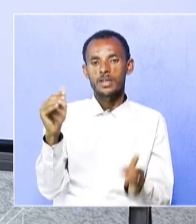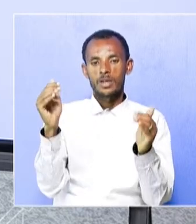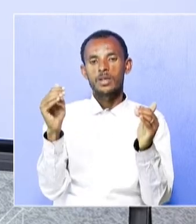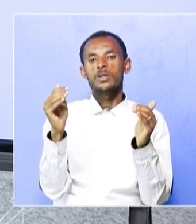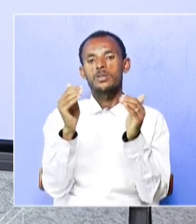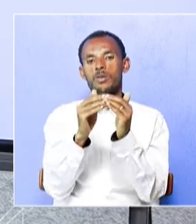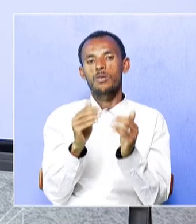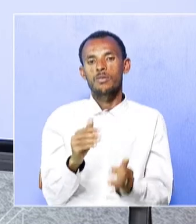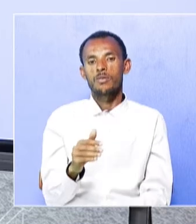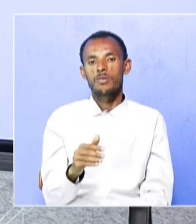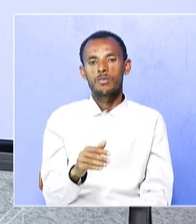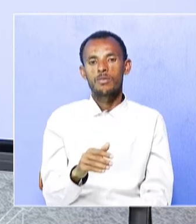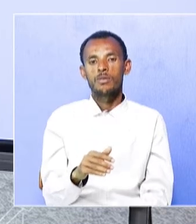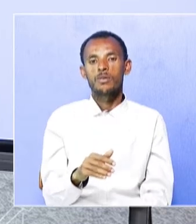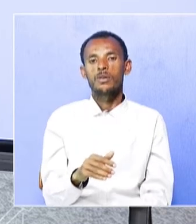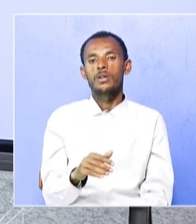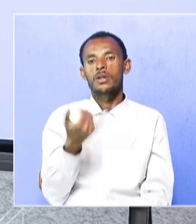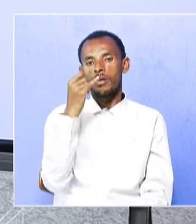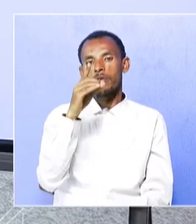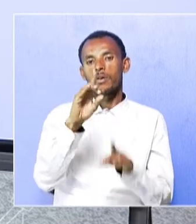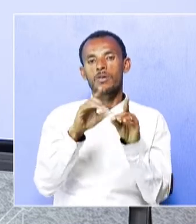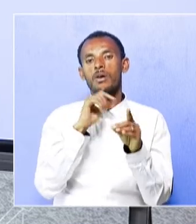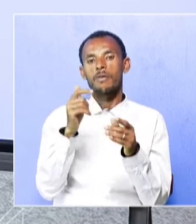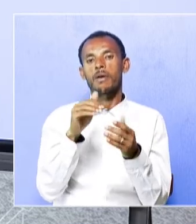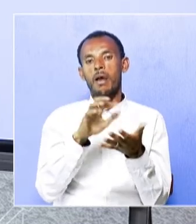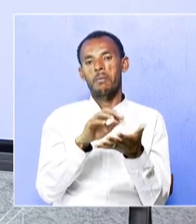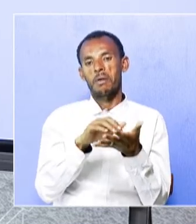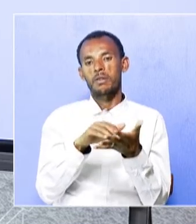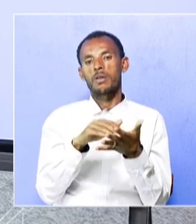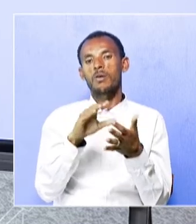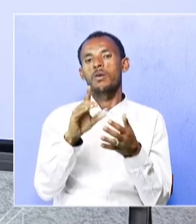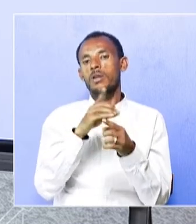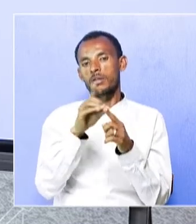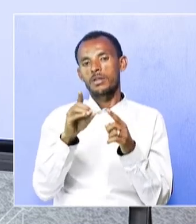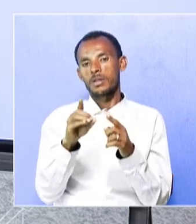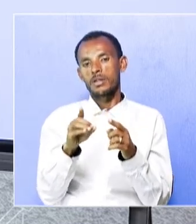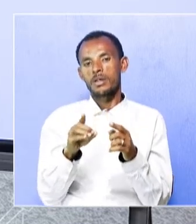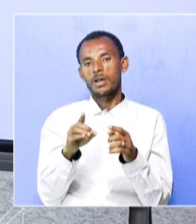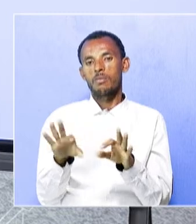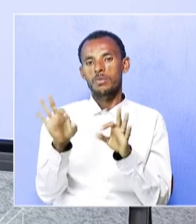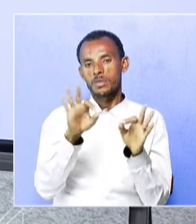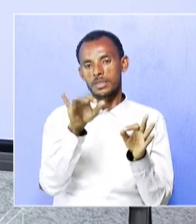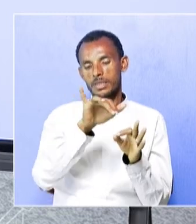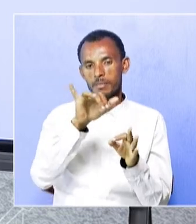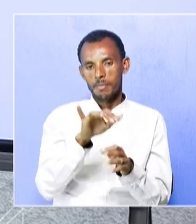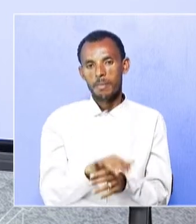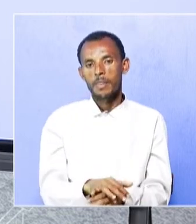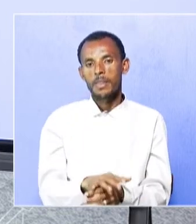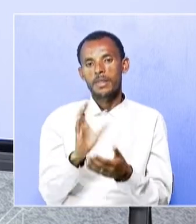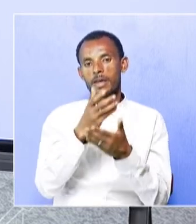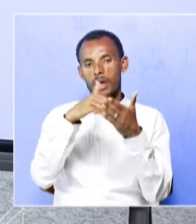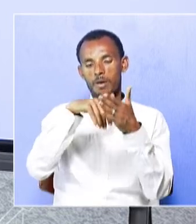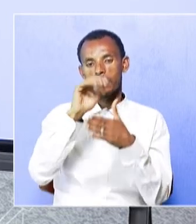multiply it. If you don't have calculator, no need to directly multiply. You can put as it is and take